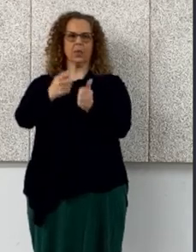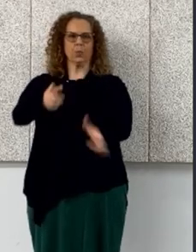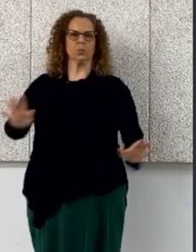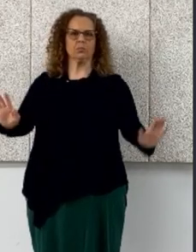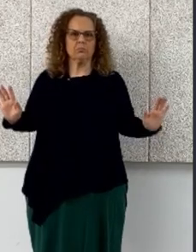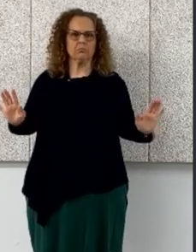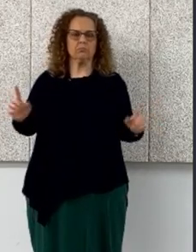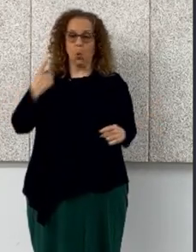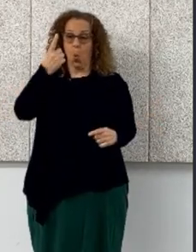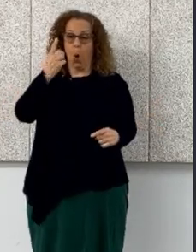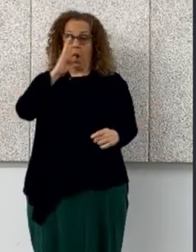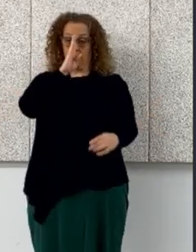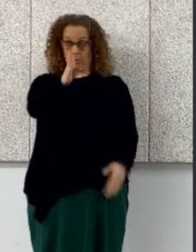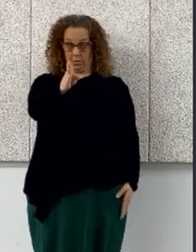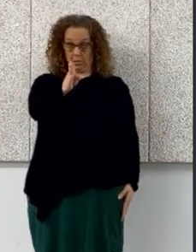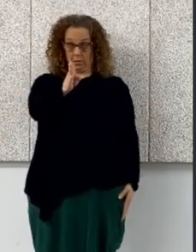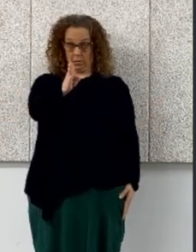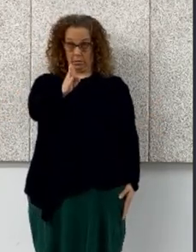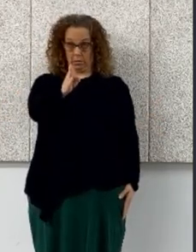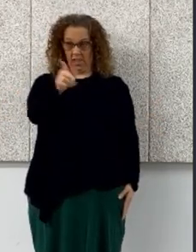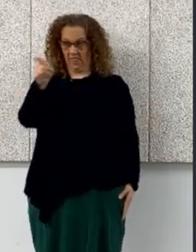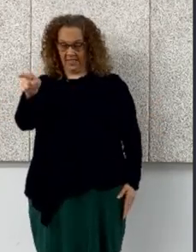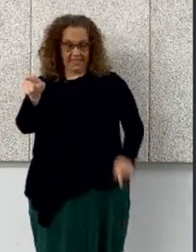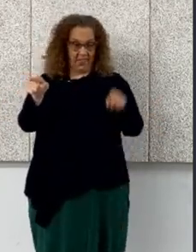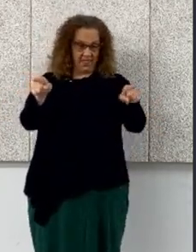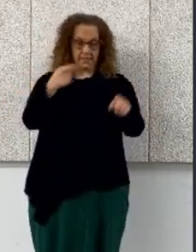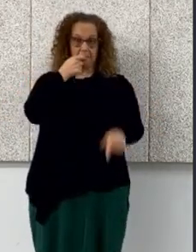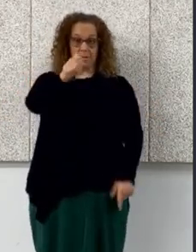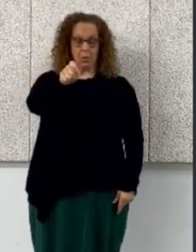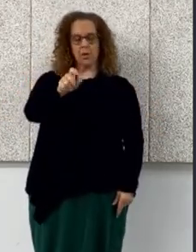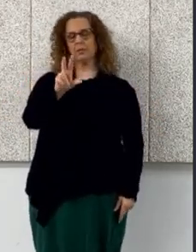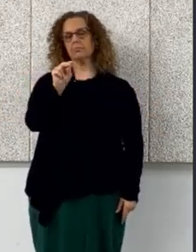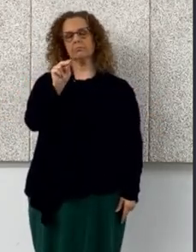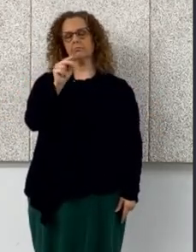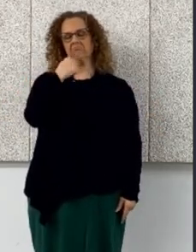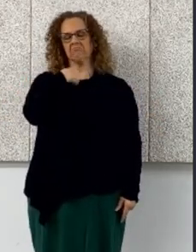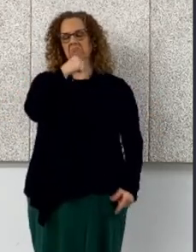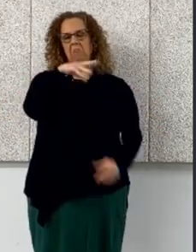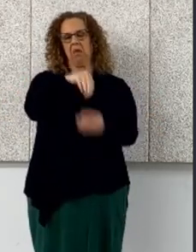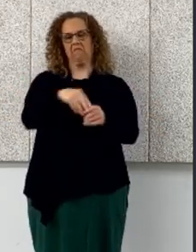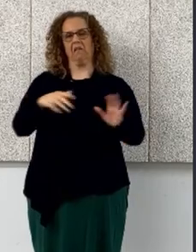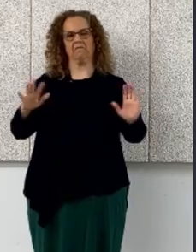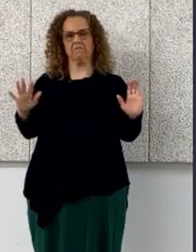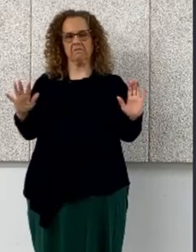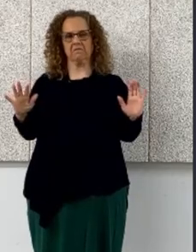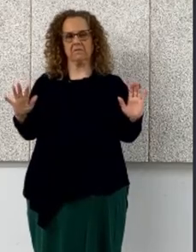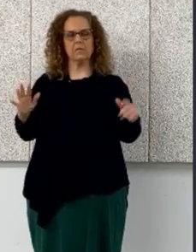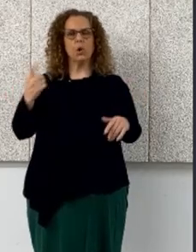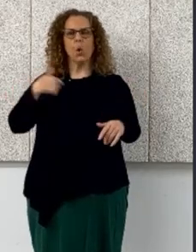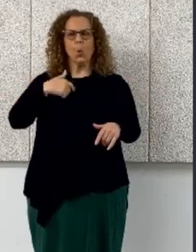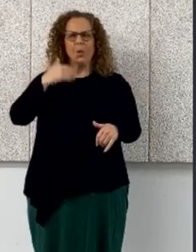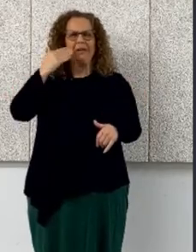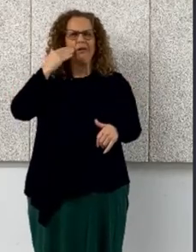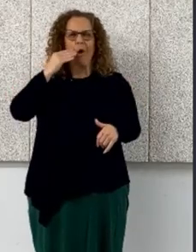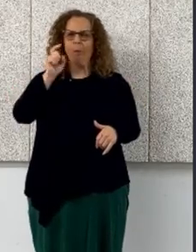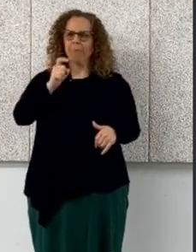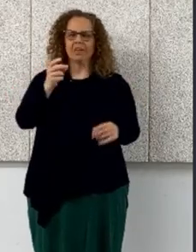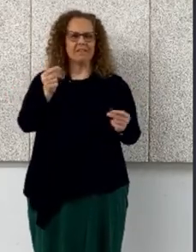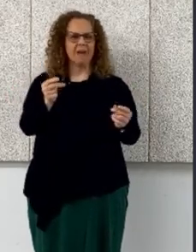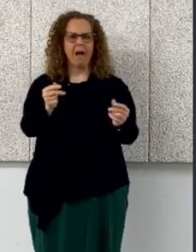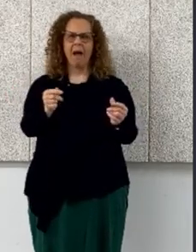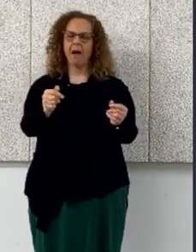That's not a conversation for me. Mm-hmm. And instead, as we all know, because we have to be so fleet of foot and so